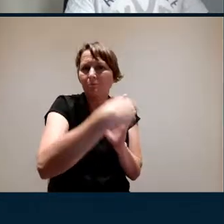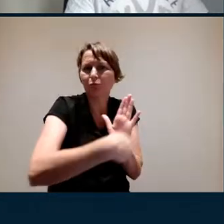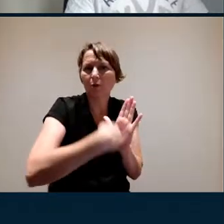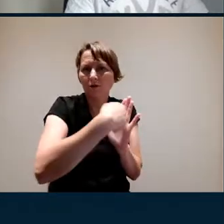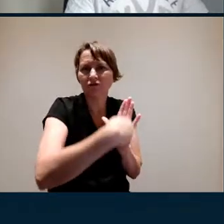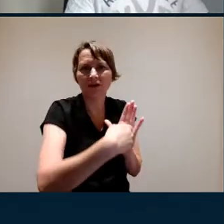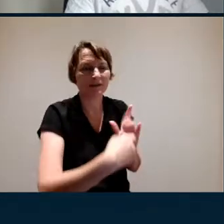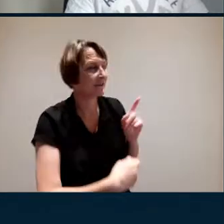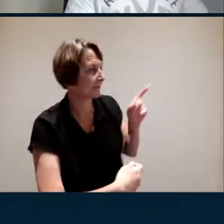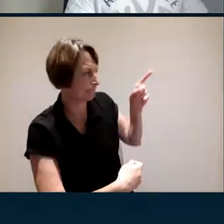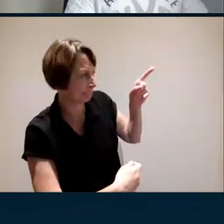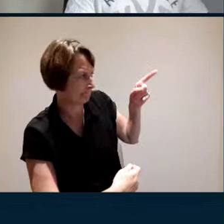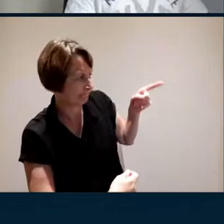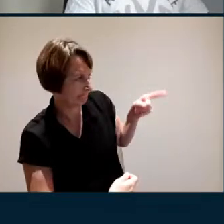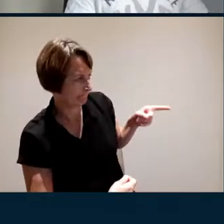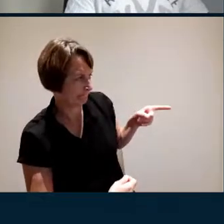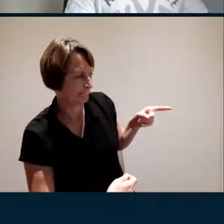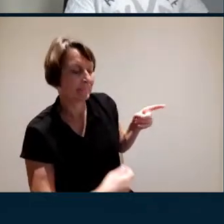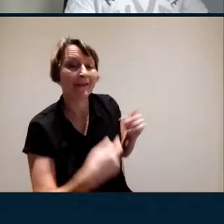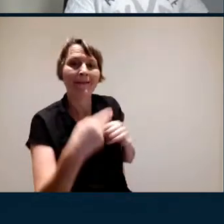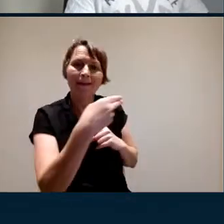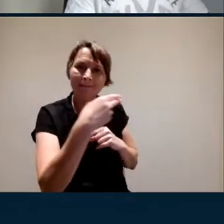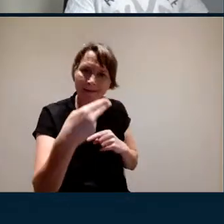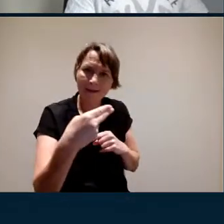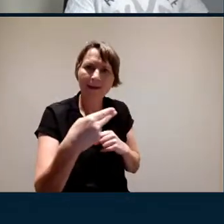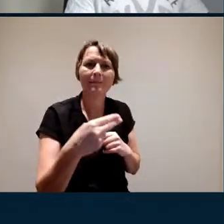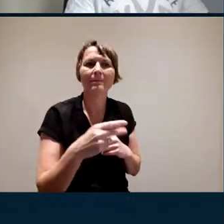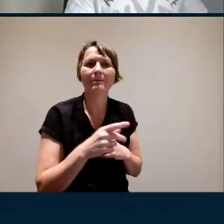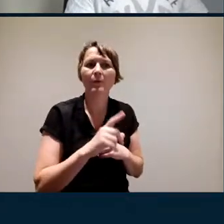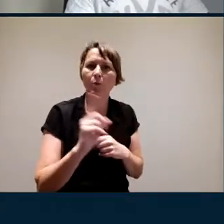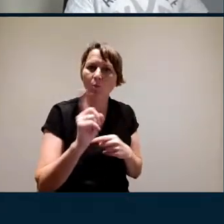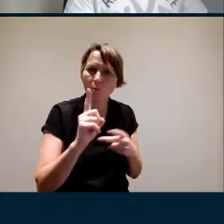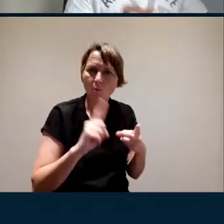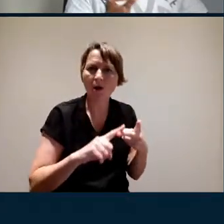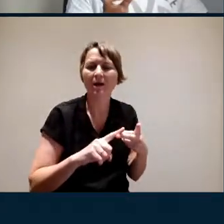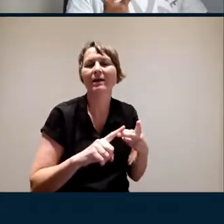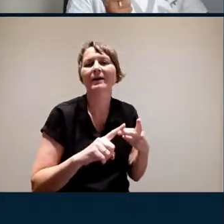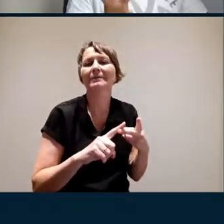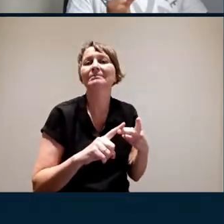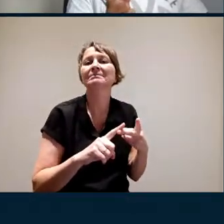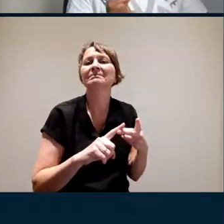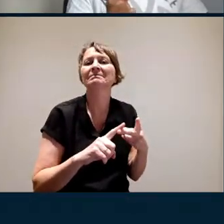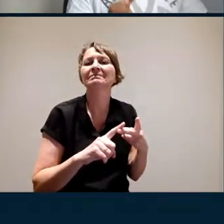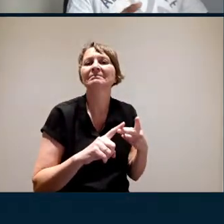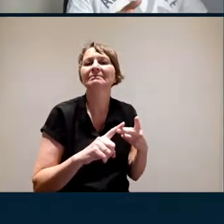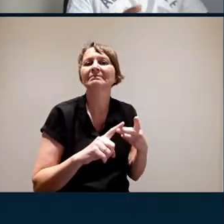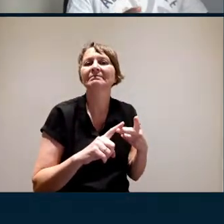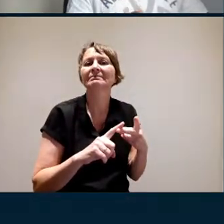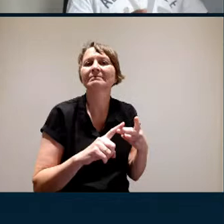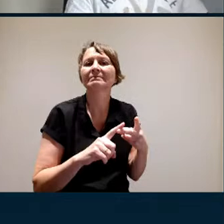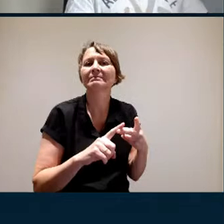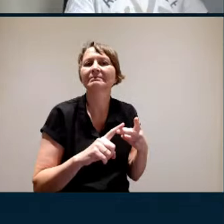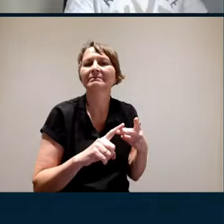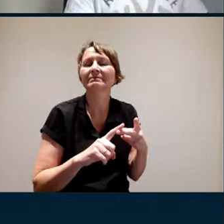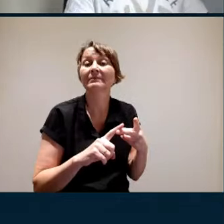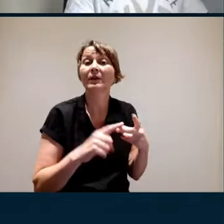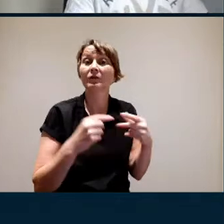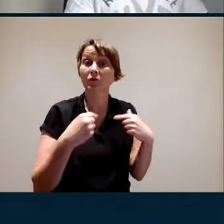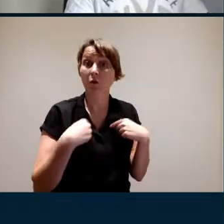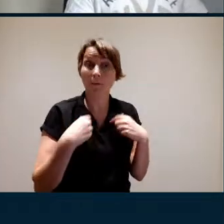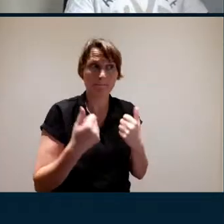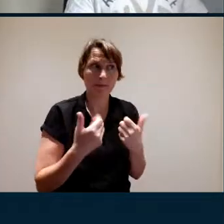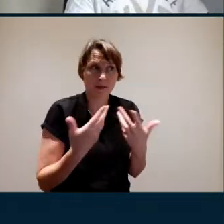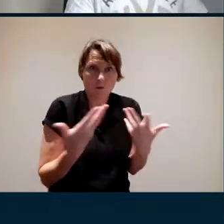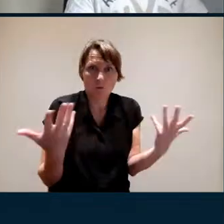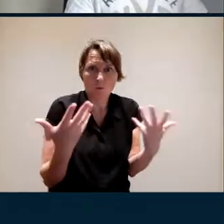workflow name, location, etc. And then I give a suffix. So this would be only part of what I'm going to deploy. And